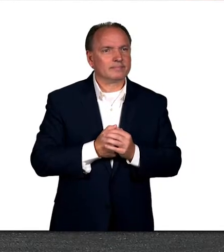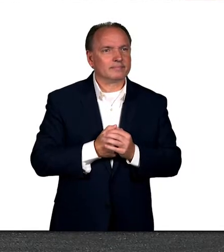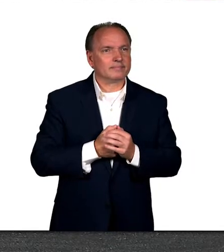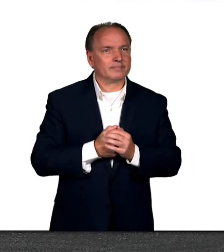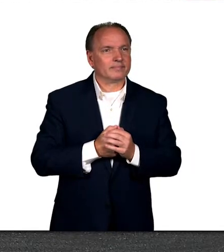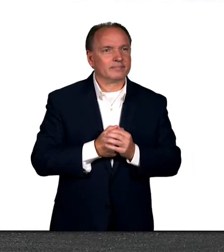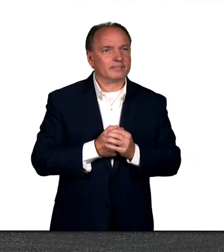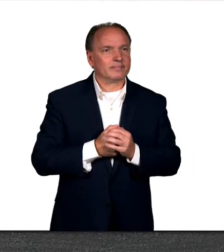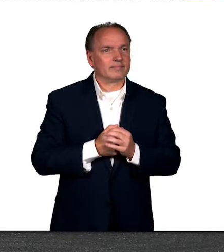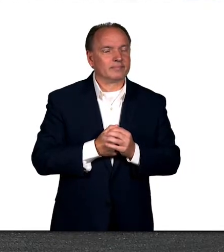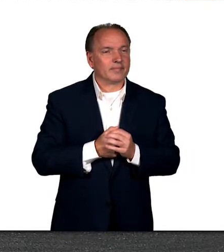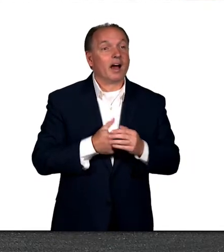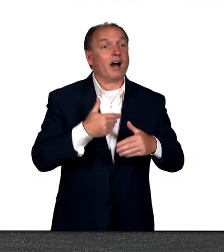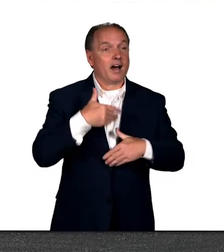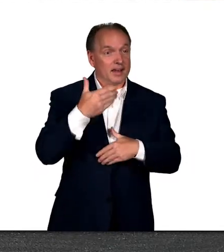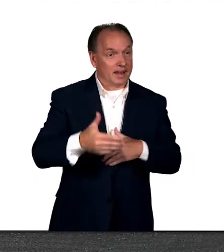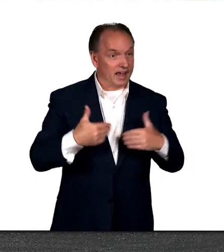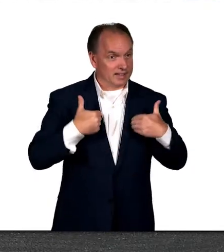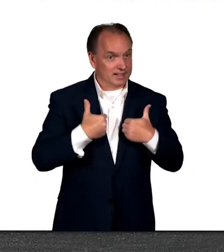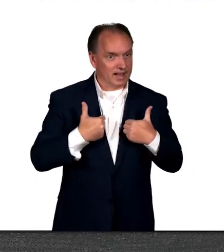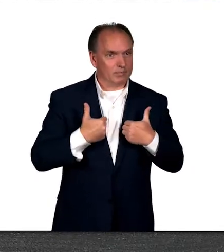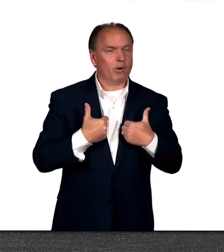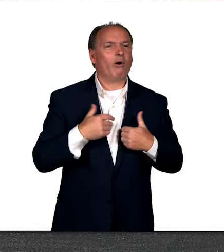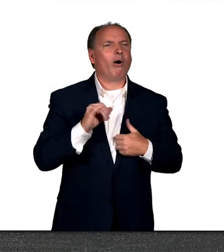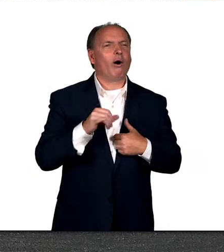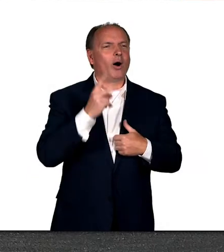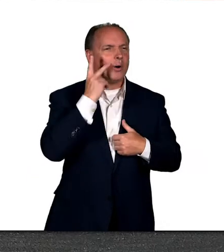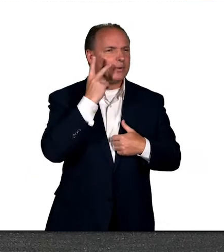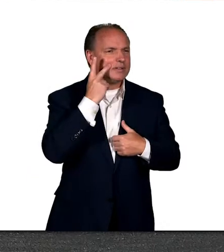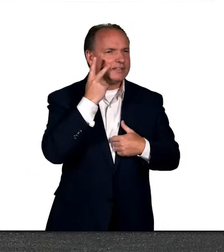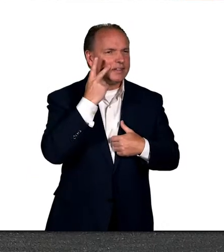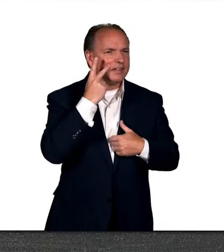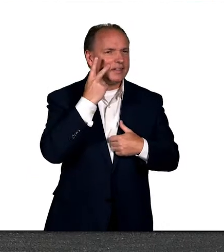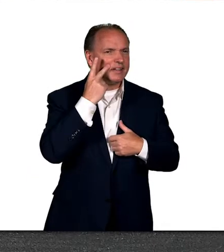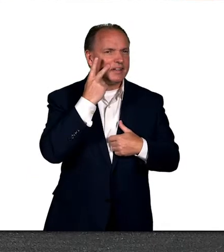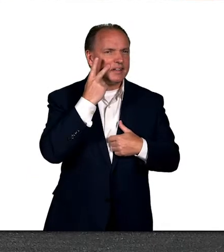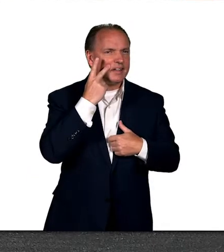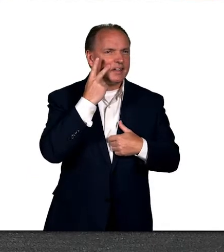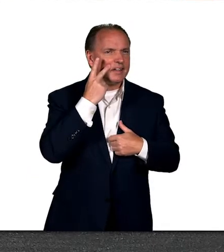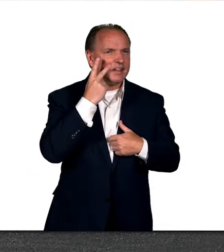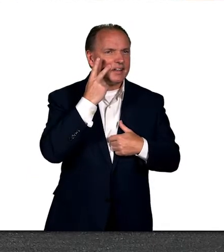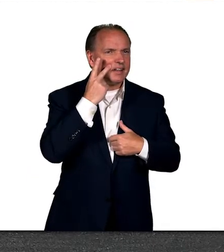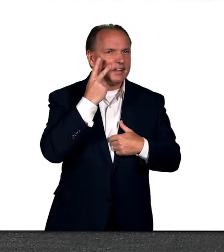Come on. Next animal. Oh, what do you see?